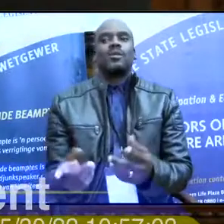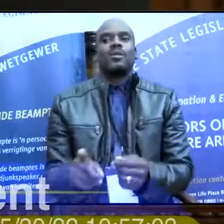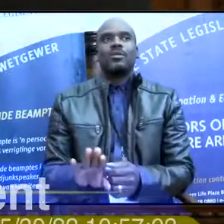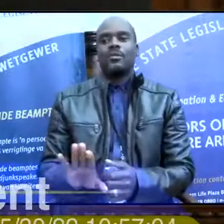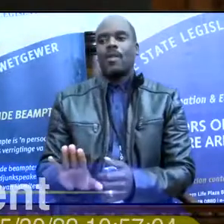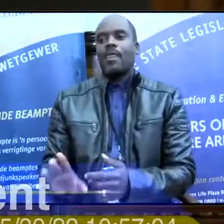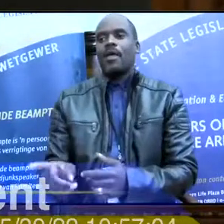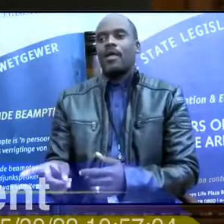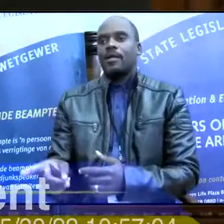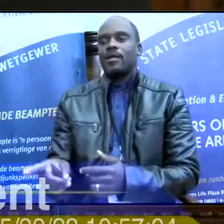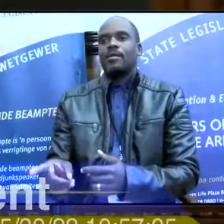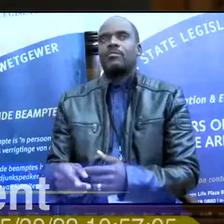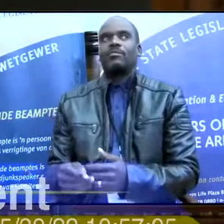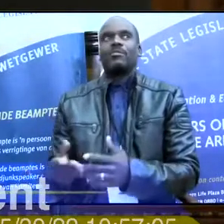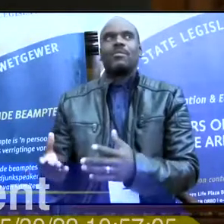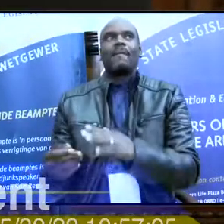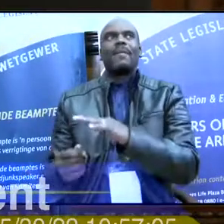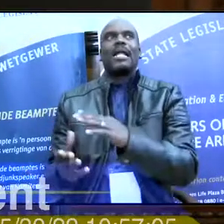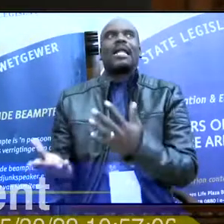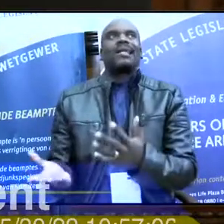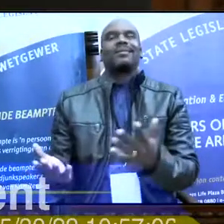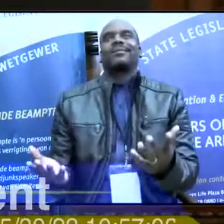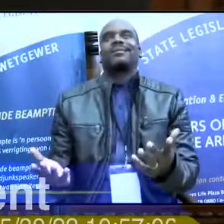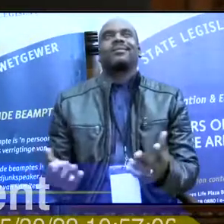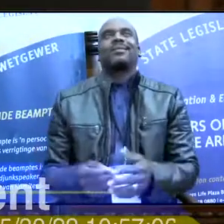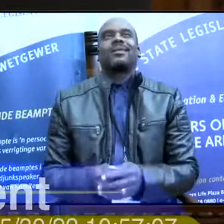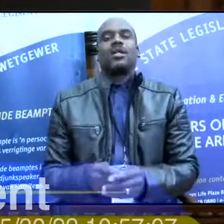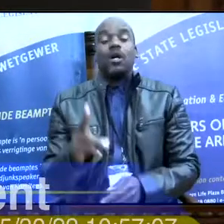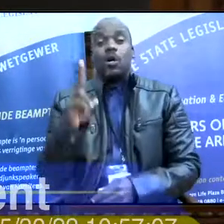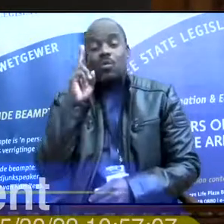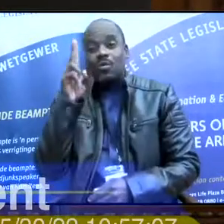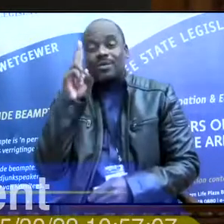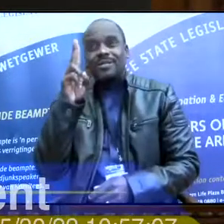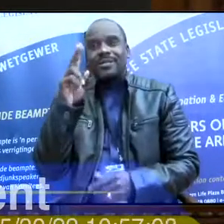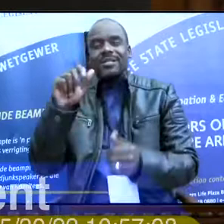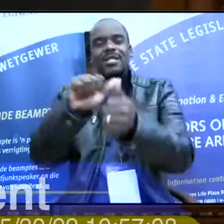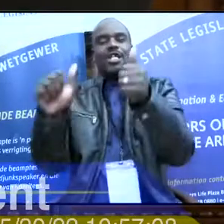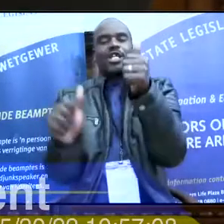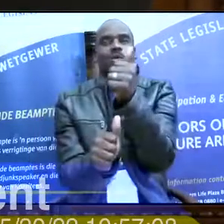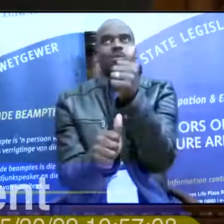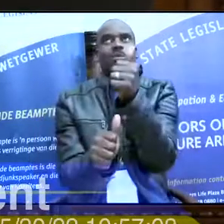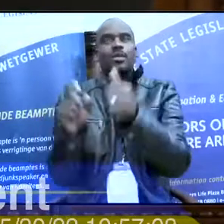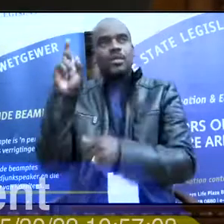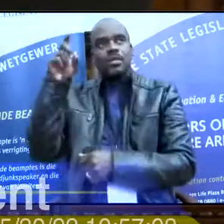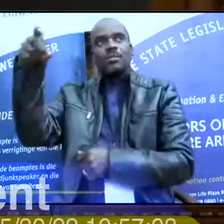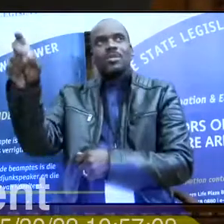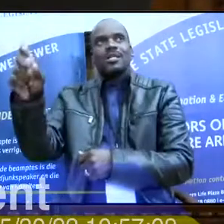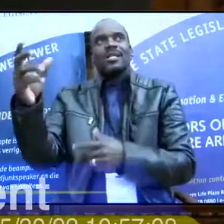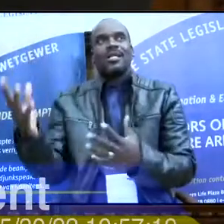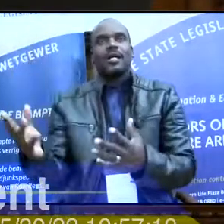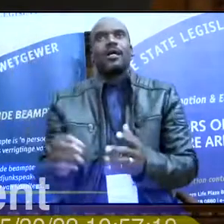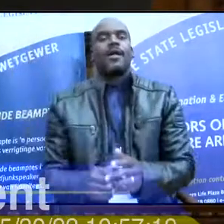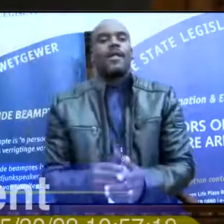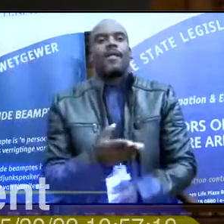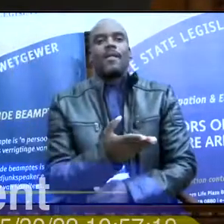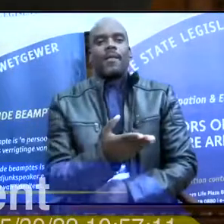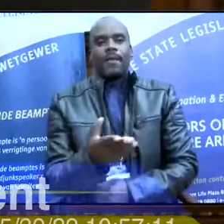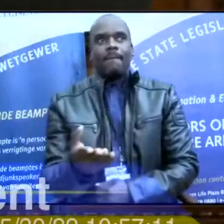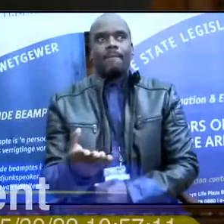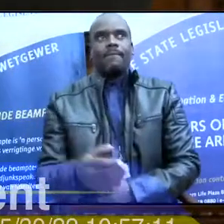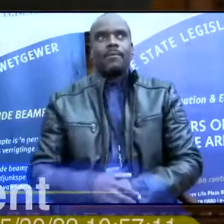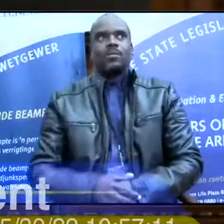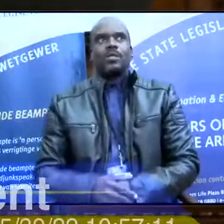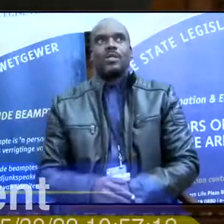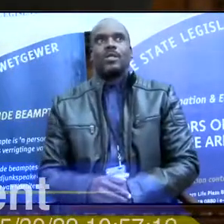bank and in banks and we received interest income and in order to reserve those cash and present interest